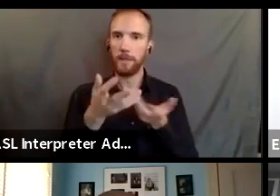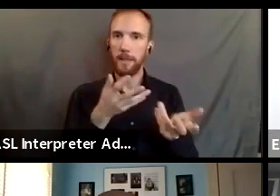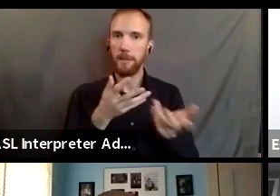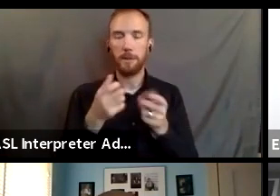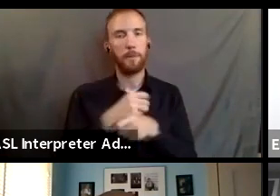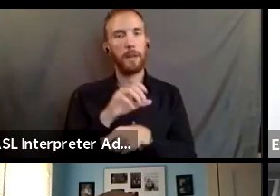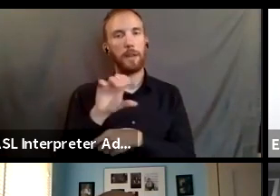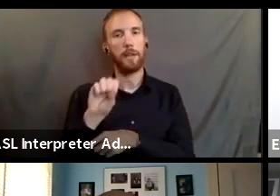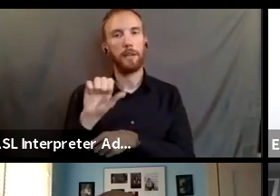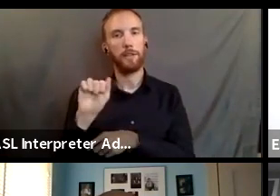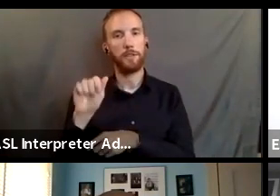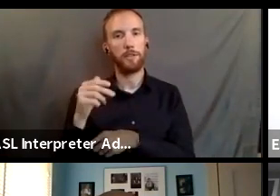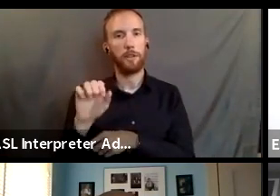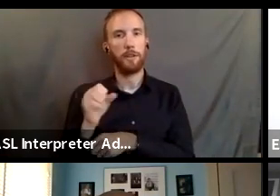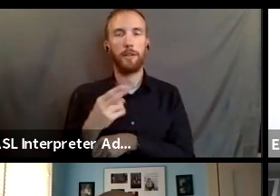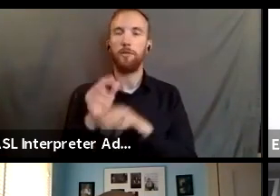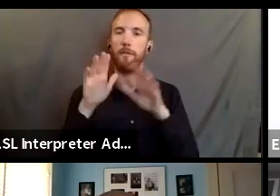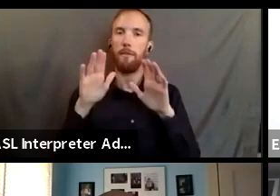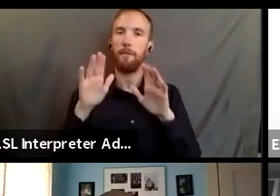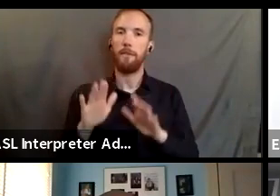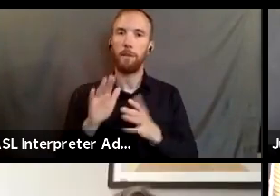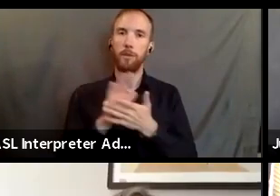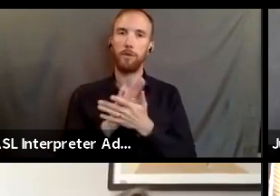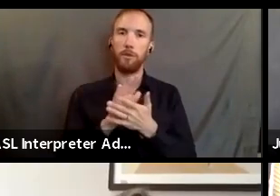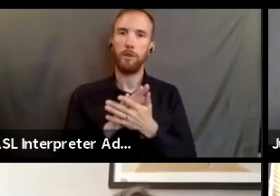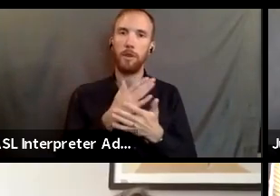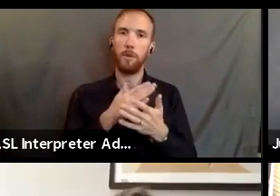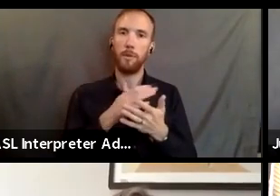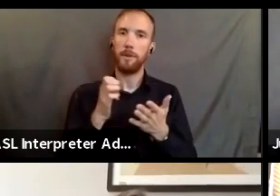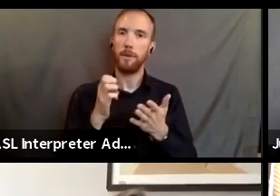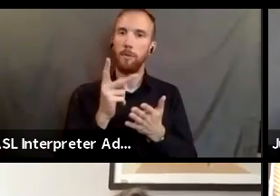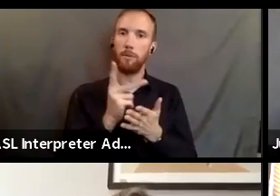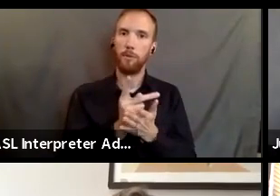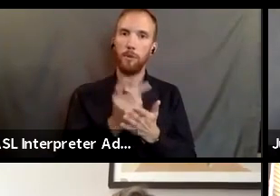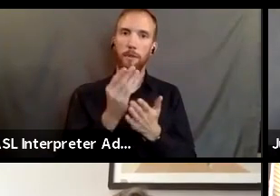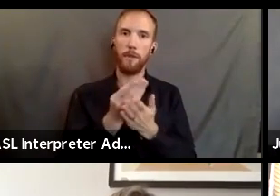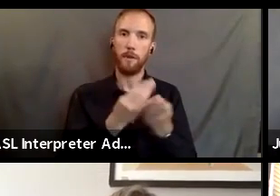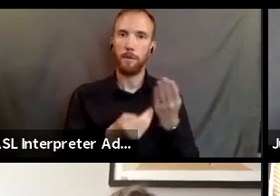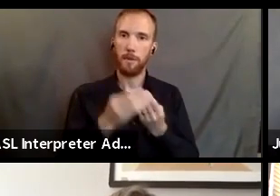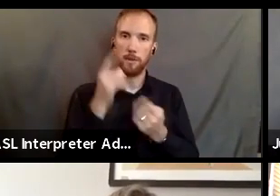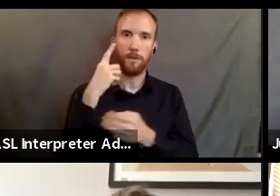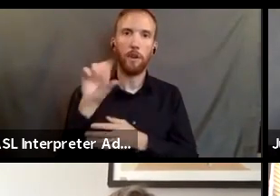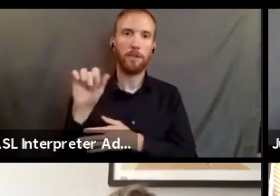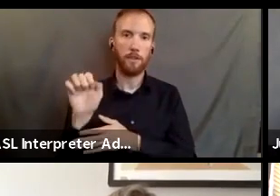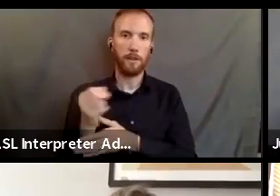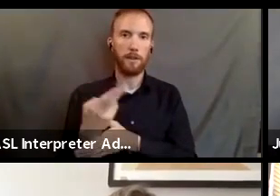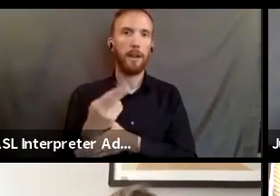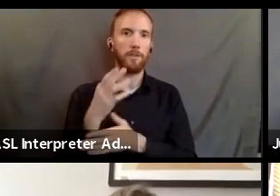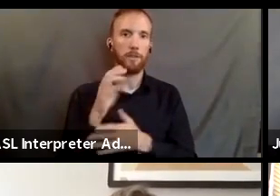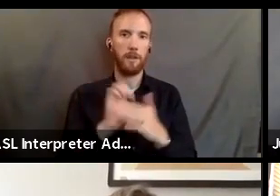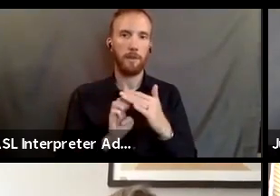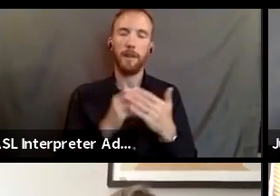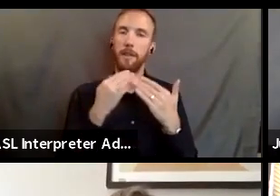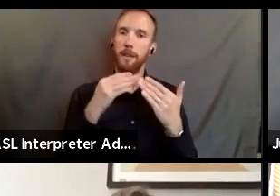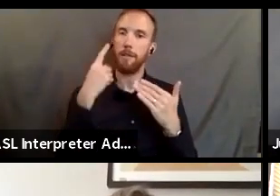phenomenal school please approve the budget with the capital expansion fund for saganos elementary thank you for your time and service thank you for your